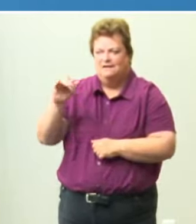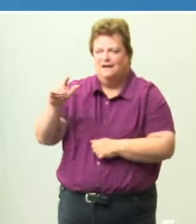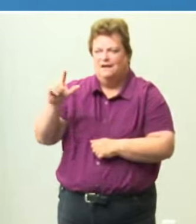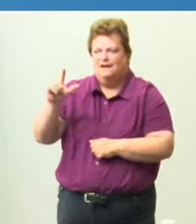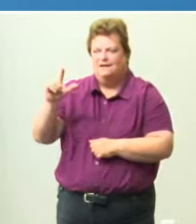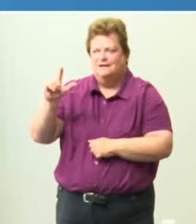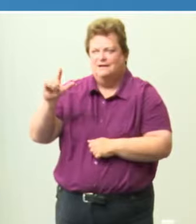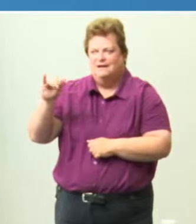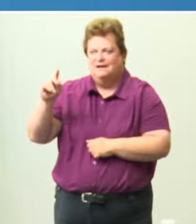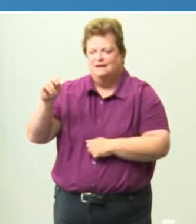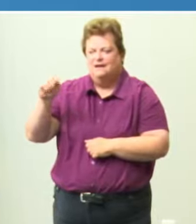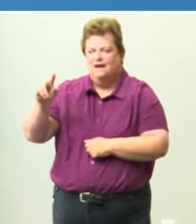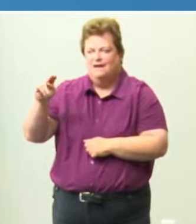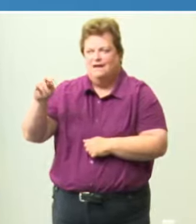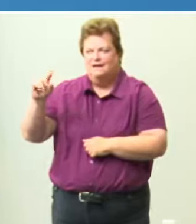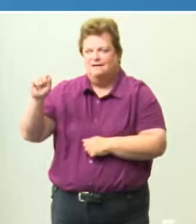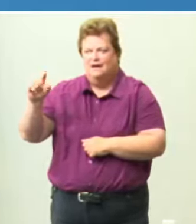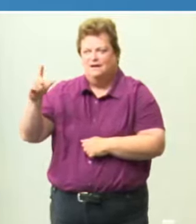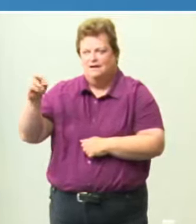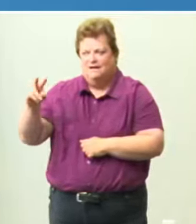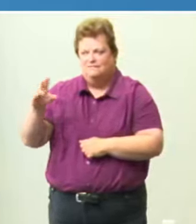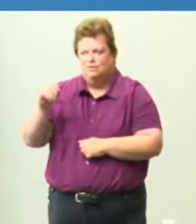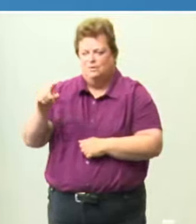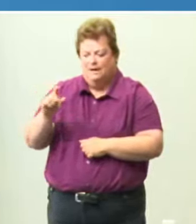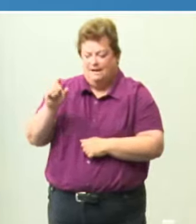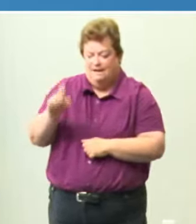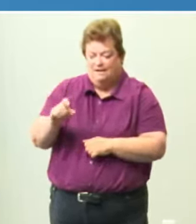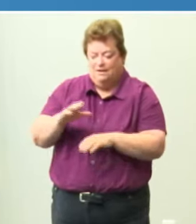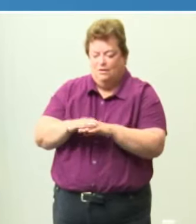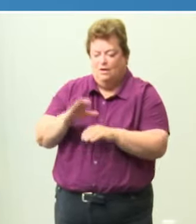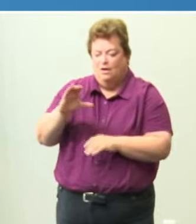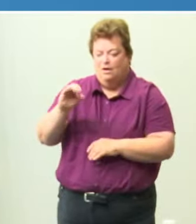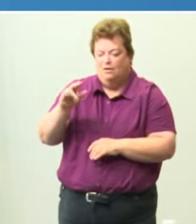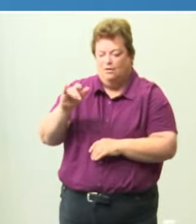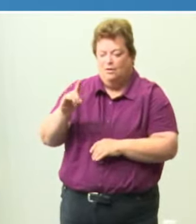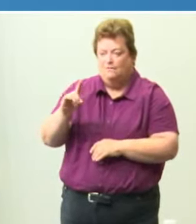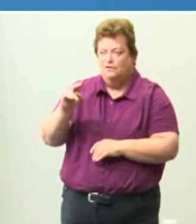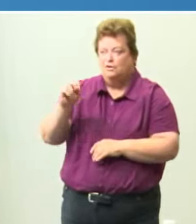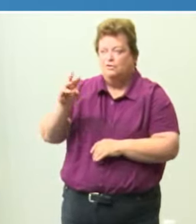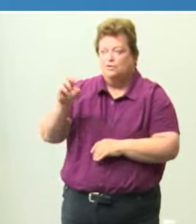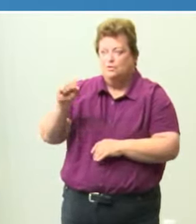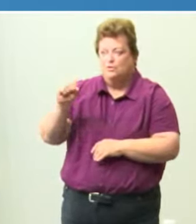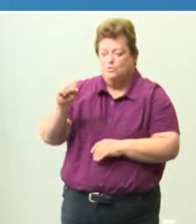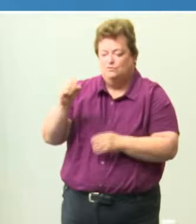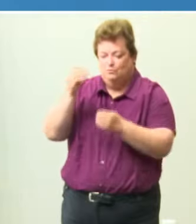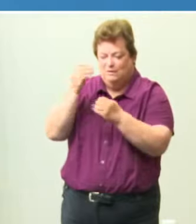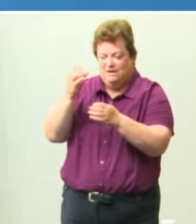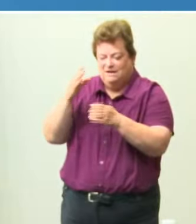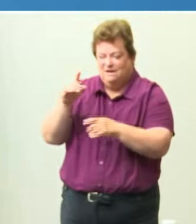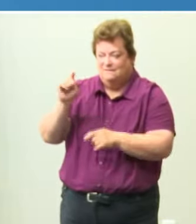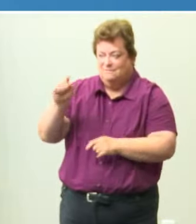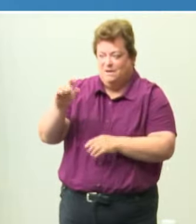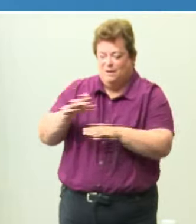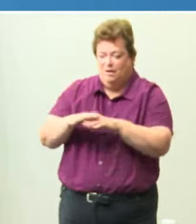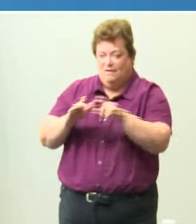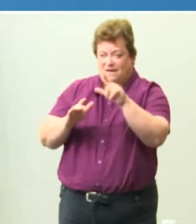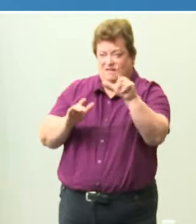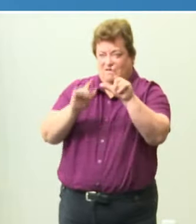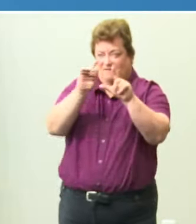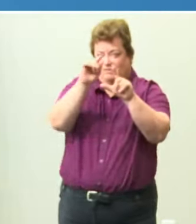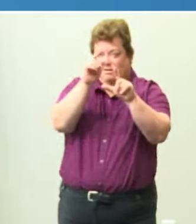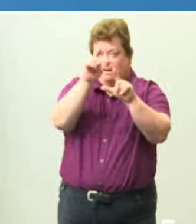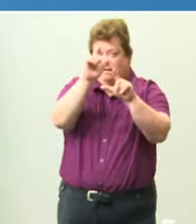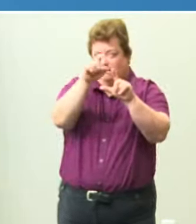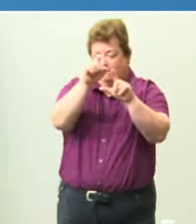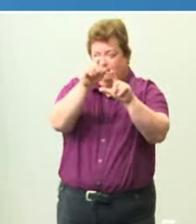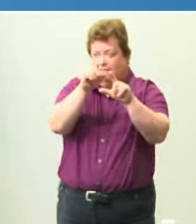covid19.lincoln.ne.gov website. You can go on and click on the COVID-19 news releases button on the top left side. You can also